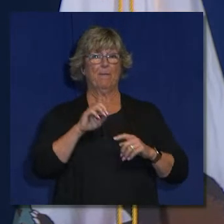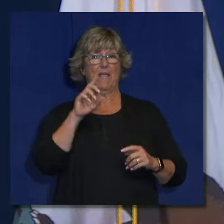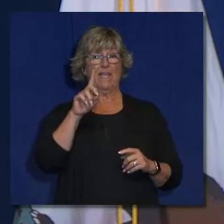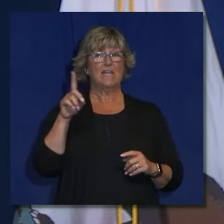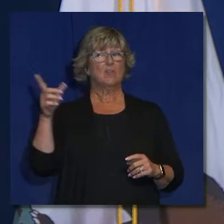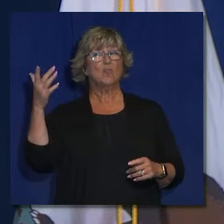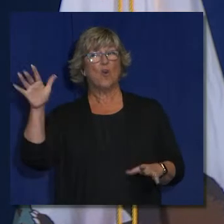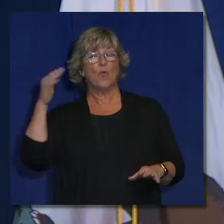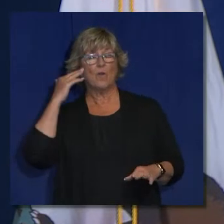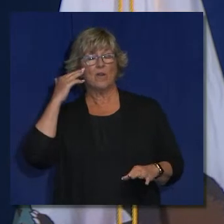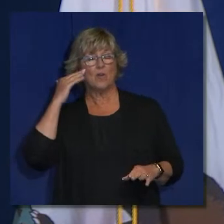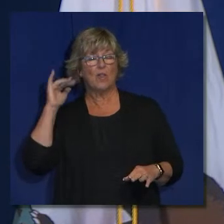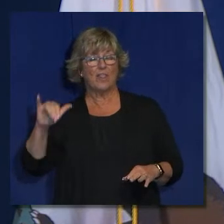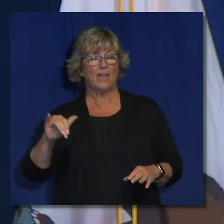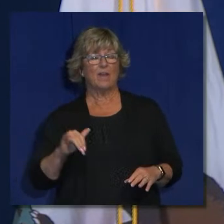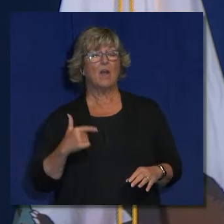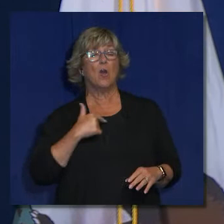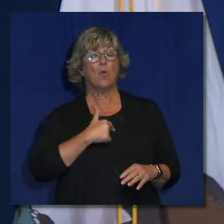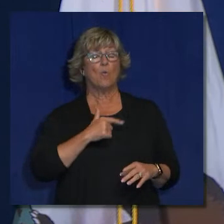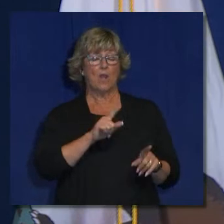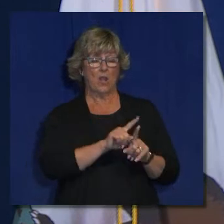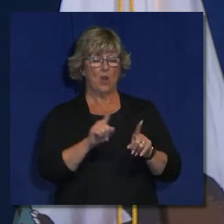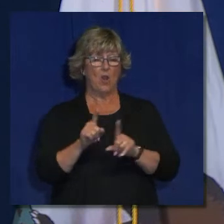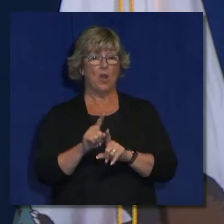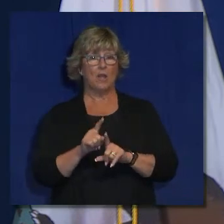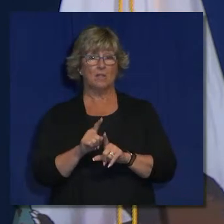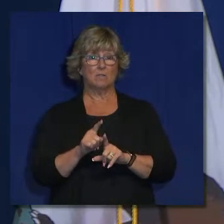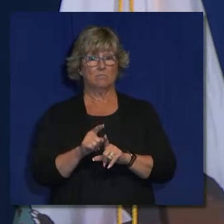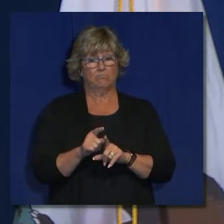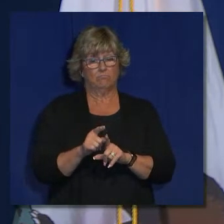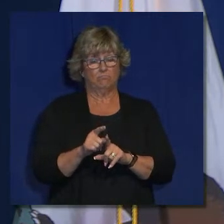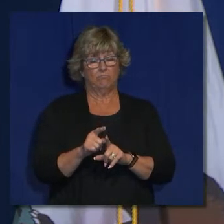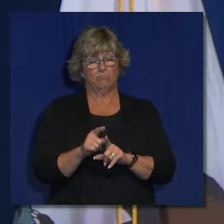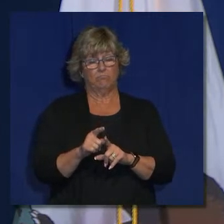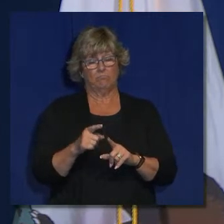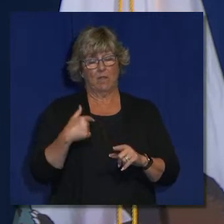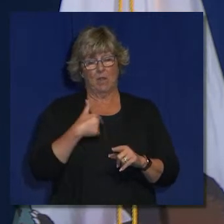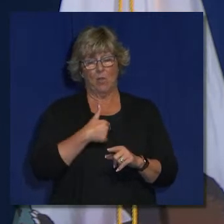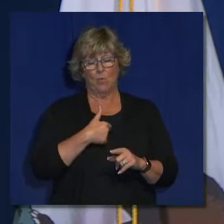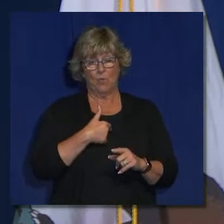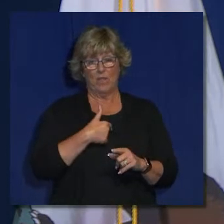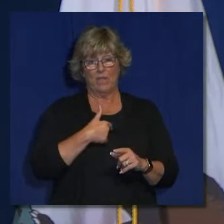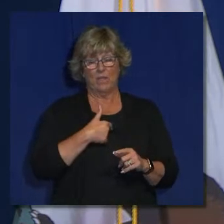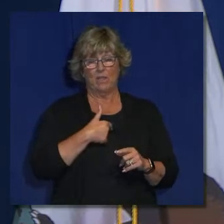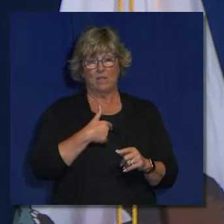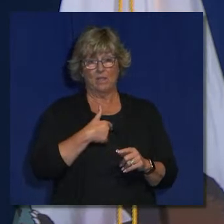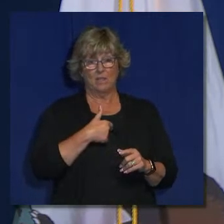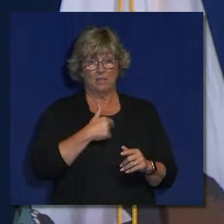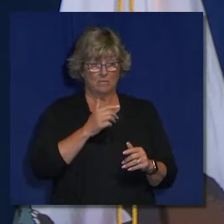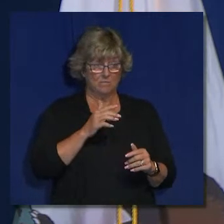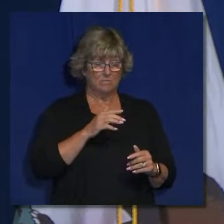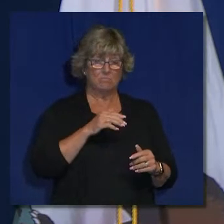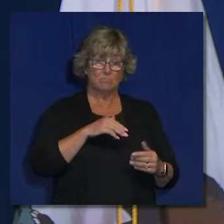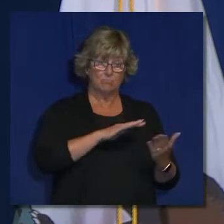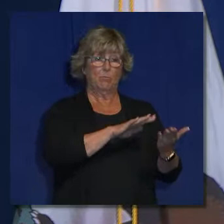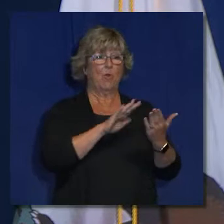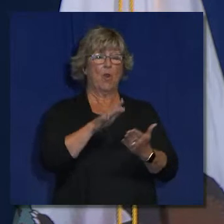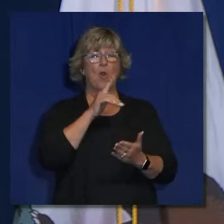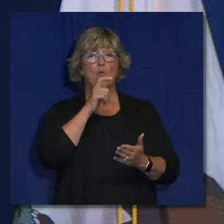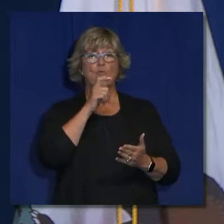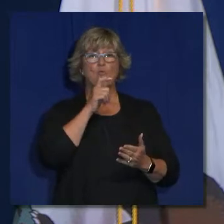with as well. We have also not been shy about going after all the abuses in terms of the